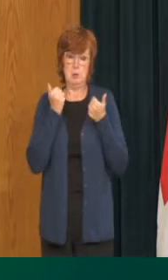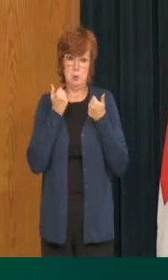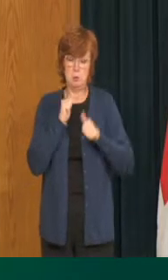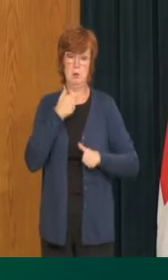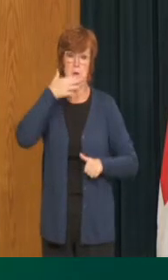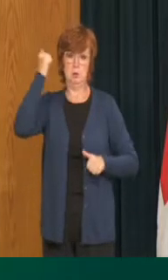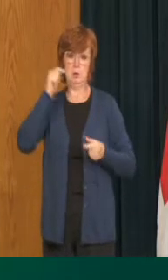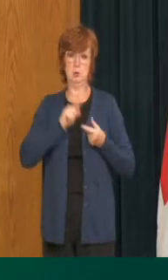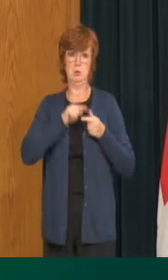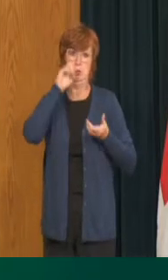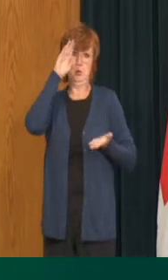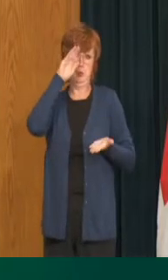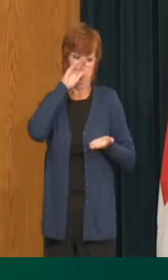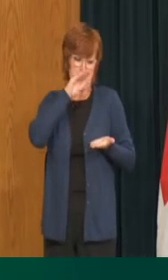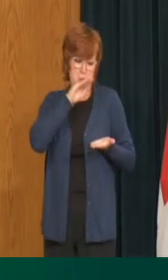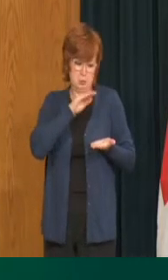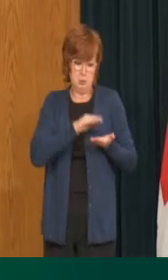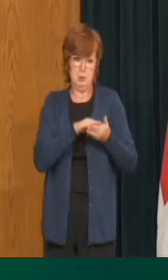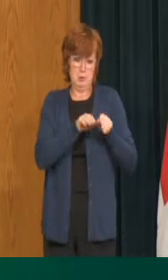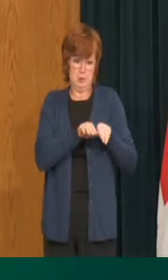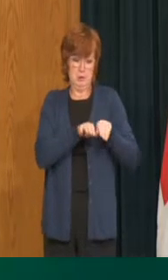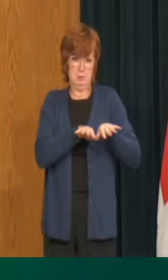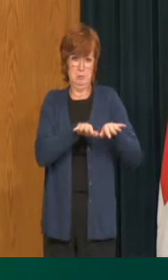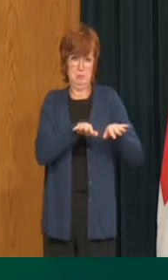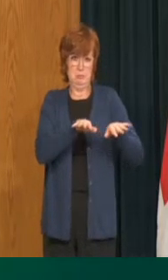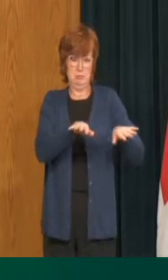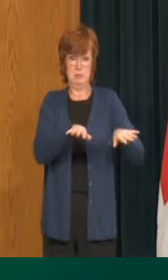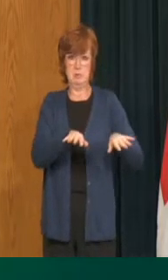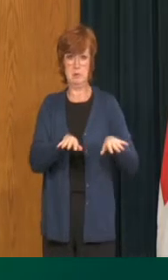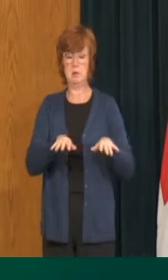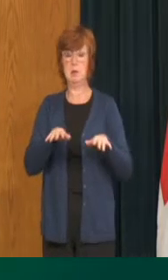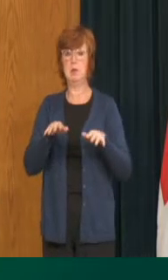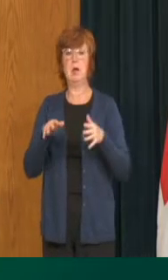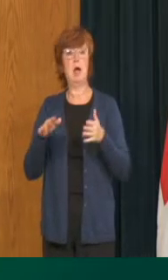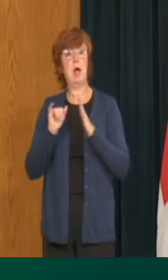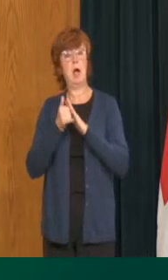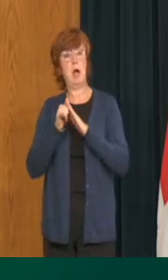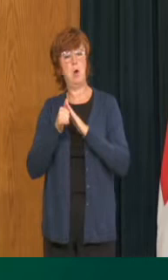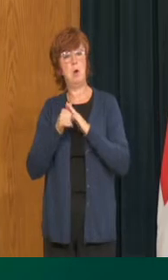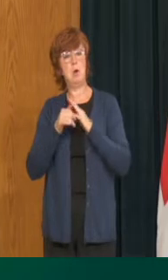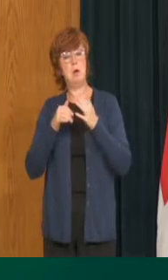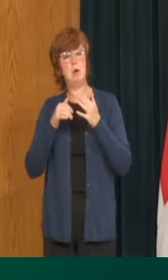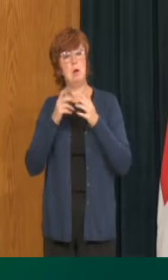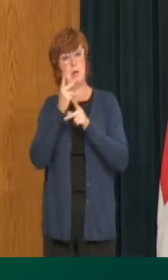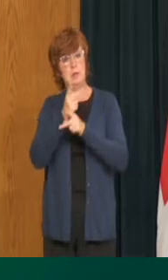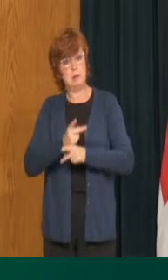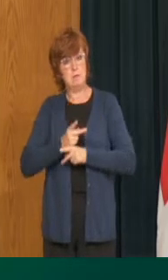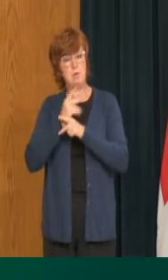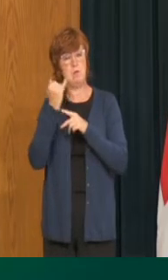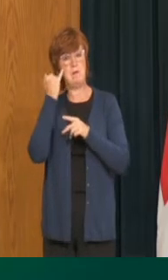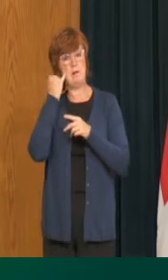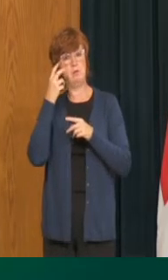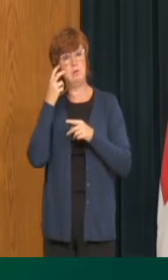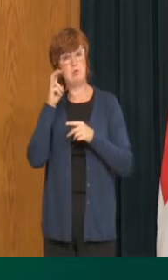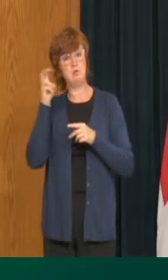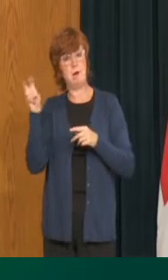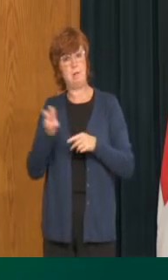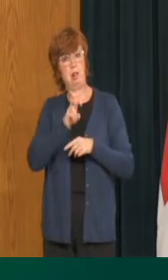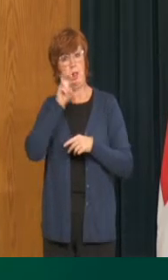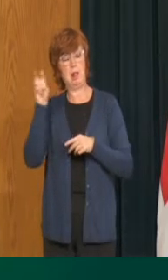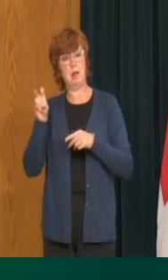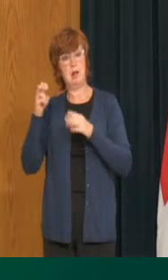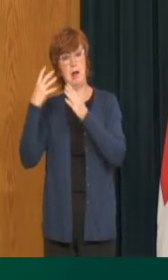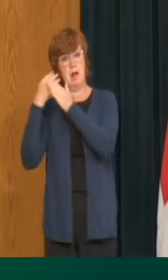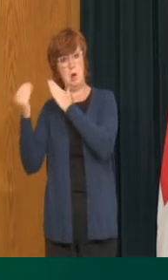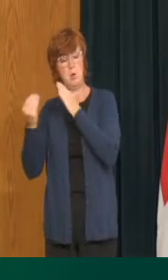today. This includes being in particularly and especially careful if you travel outside of the province. Right now,